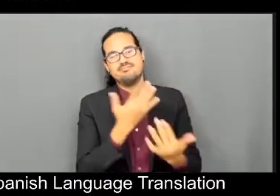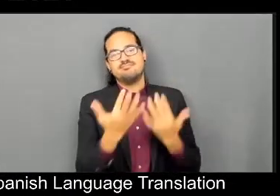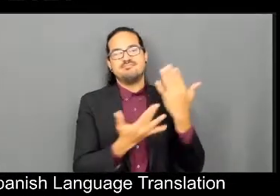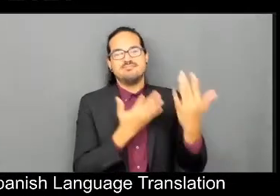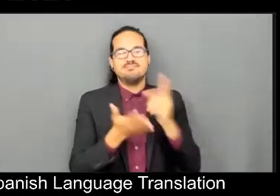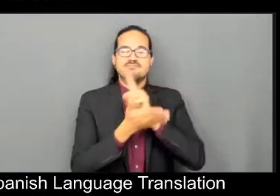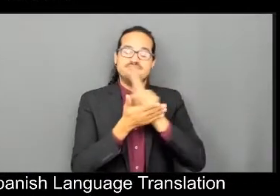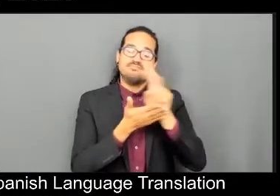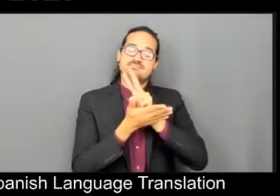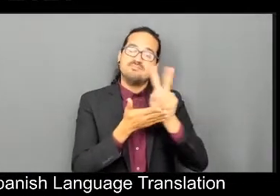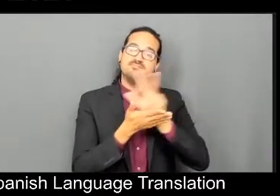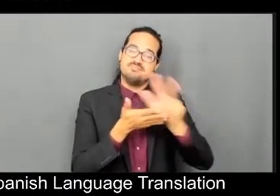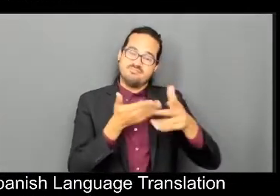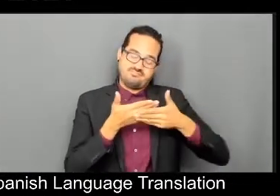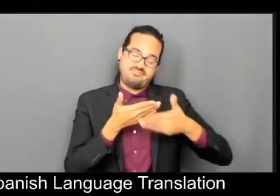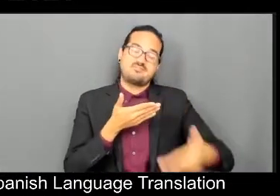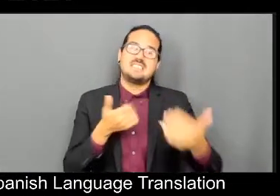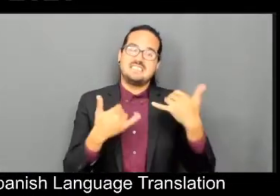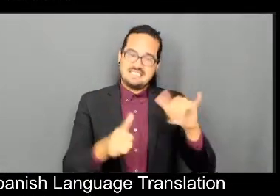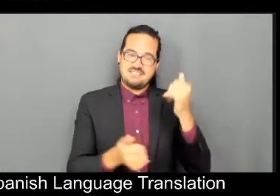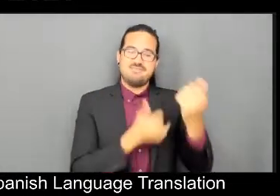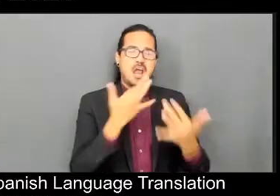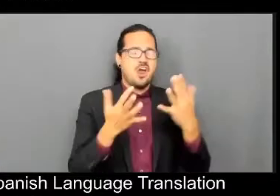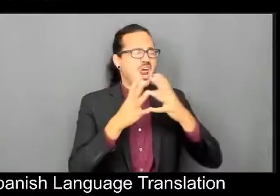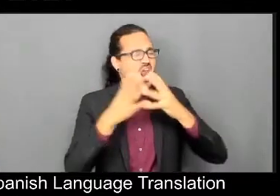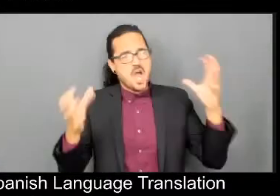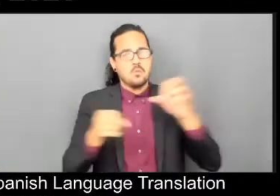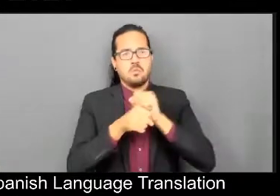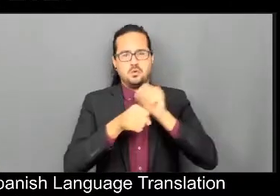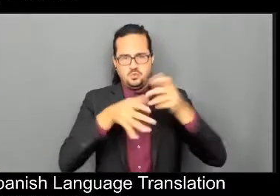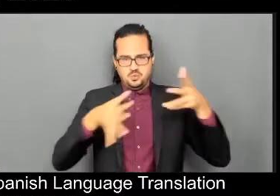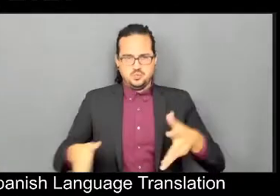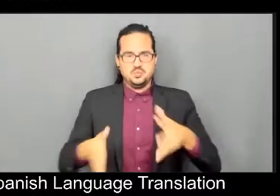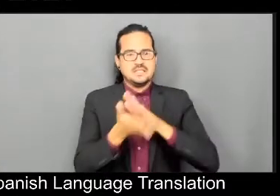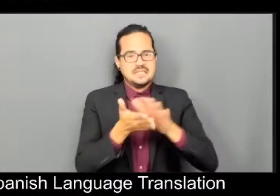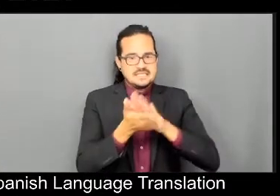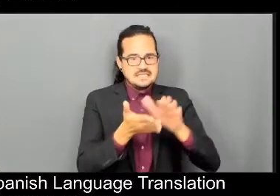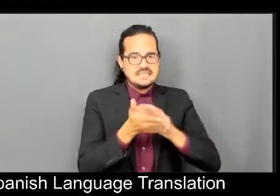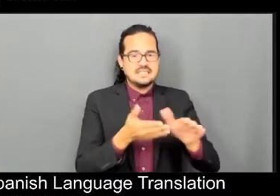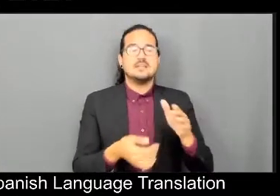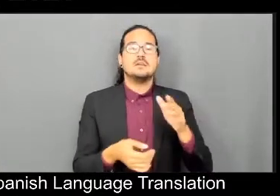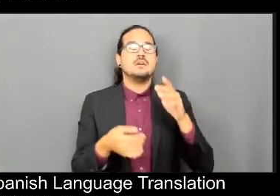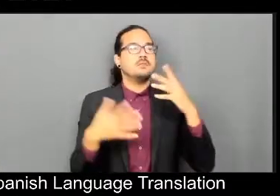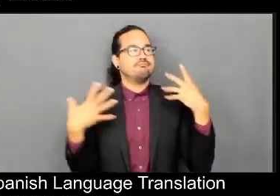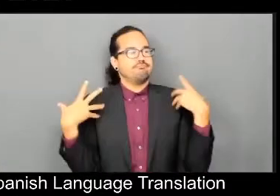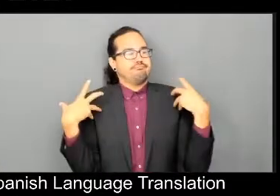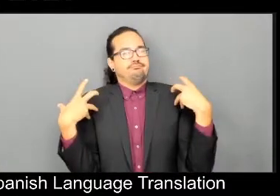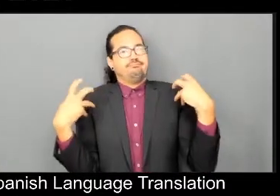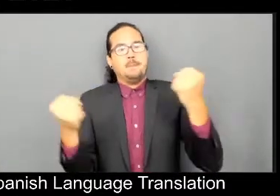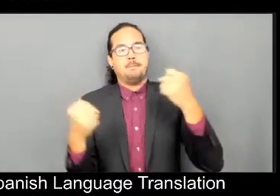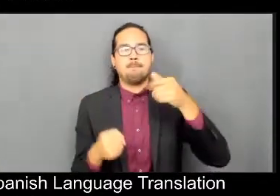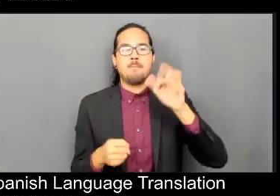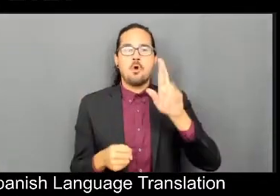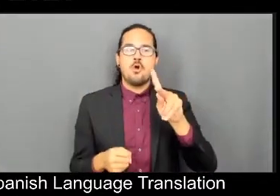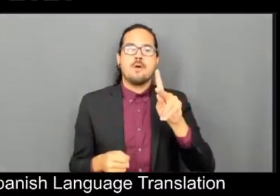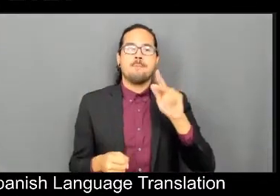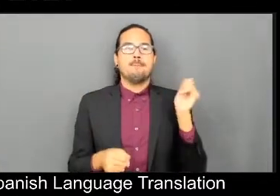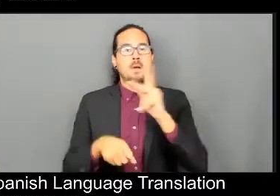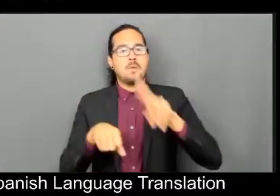done to get the park back to where it needs to be. I want to remind folks the park is closed, and as